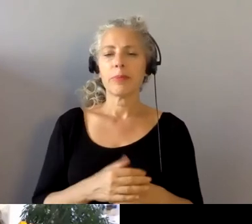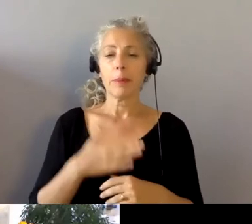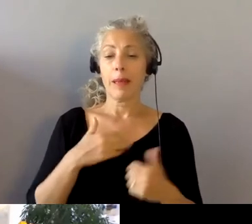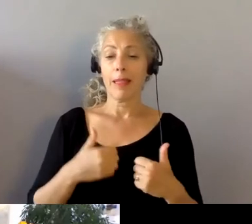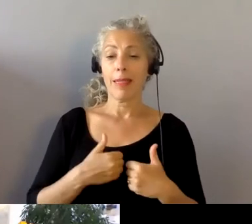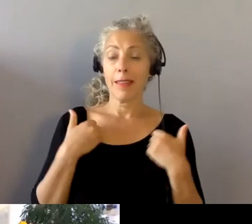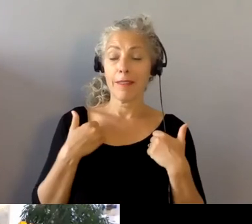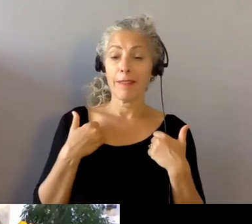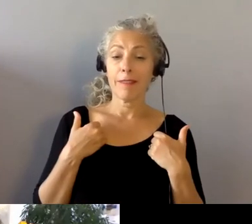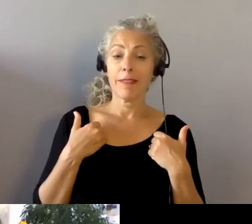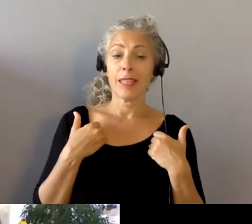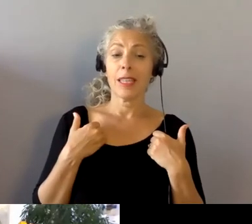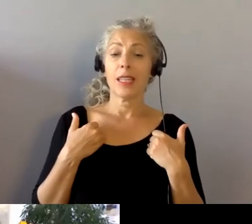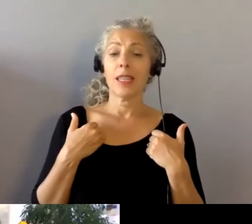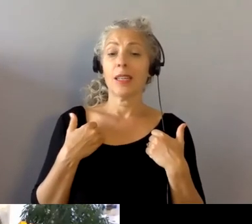was a conversation